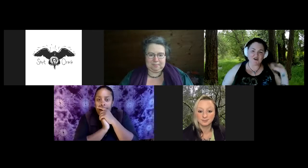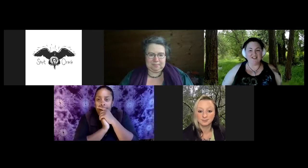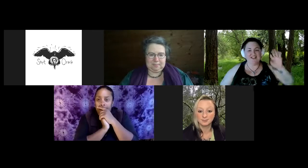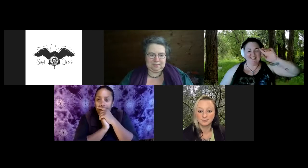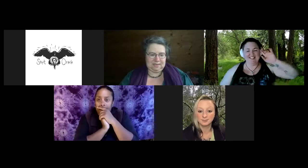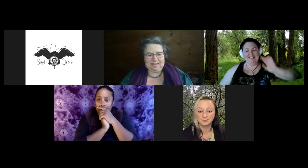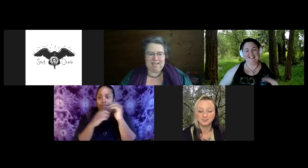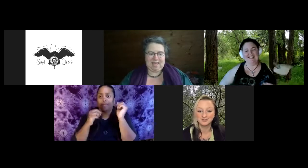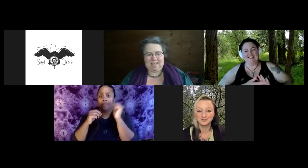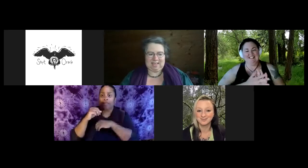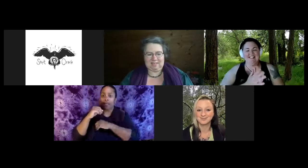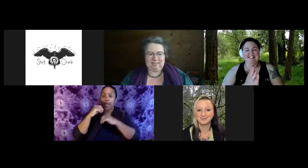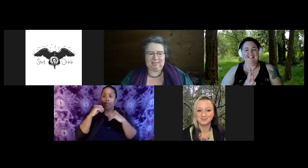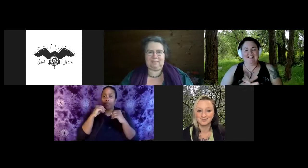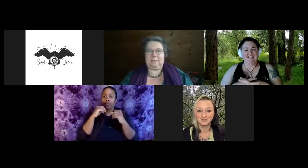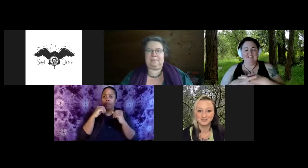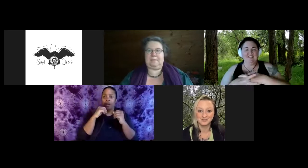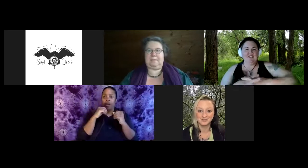I'll go. Okay.